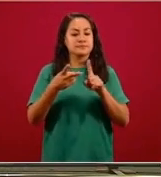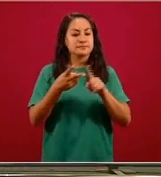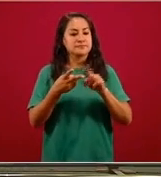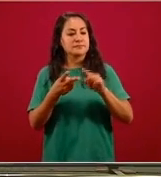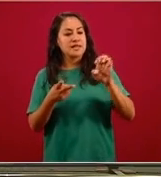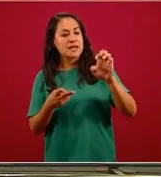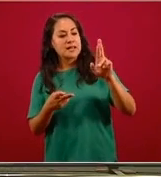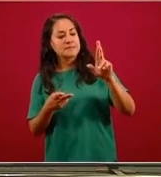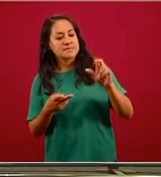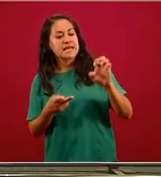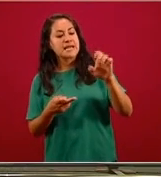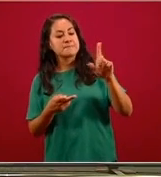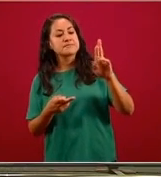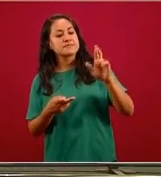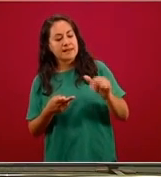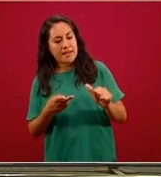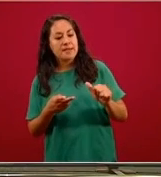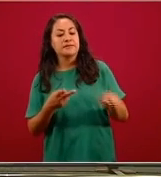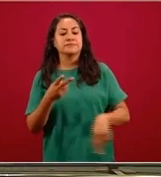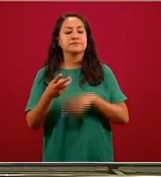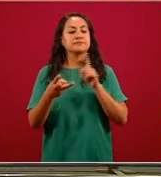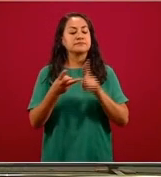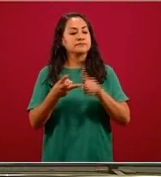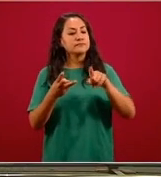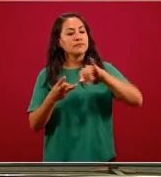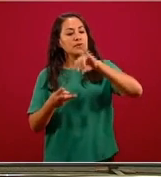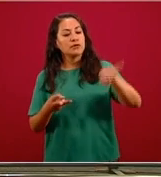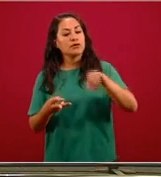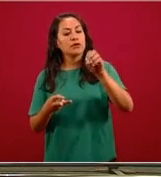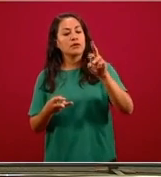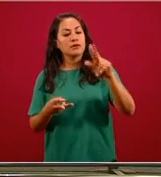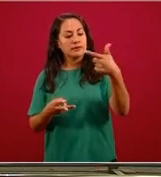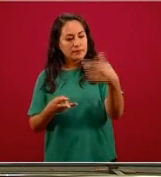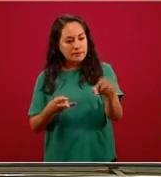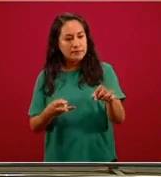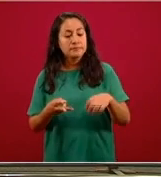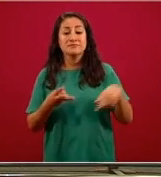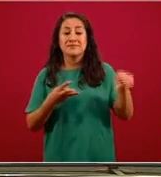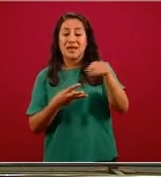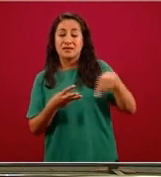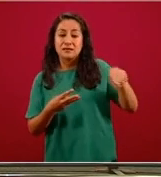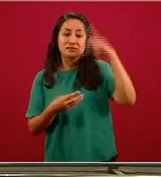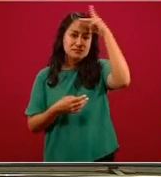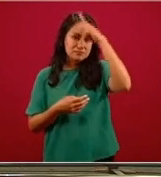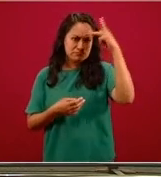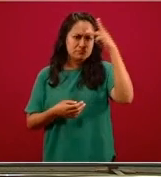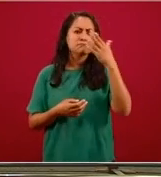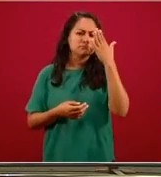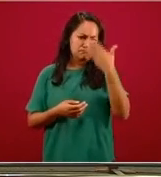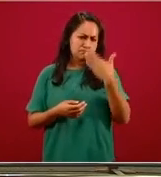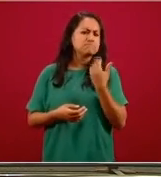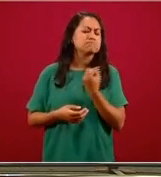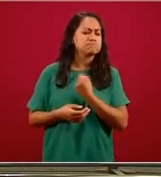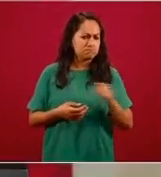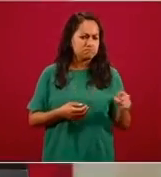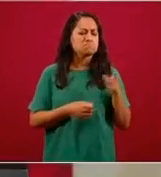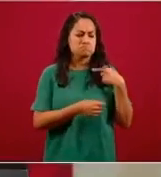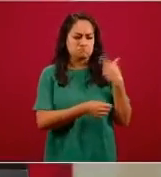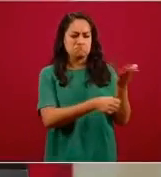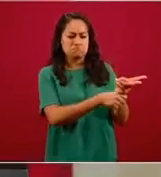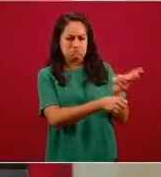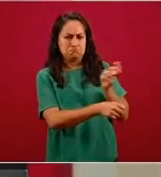Dr. Ramirez, Dr. Robert Savicki, Dr. Jorge Gonzalez Arvira, and we're going to bring them back here